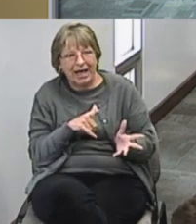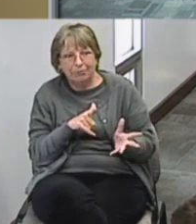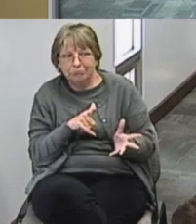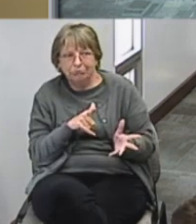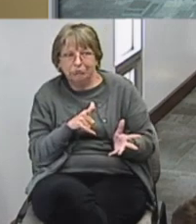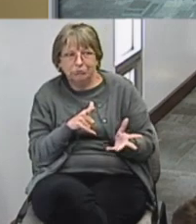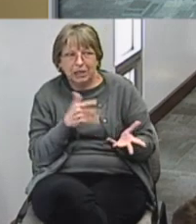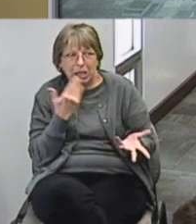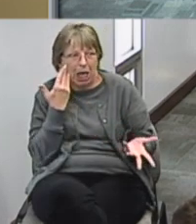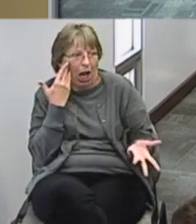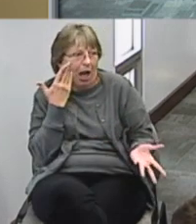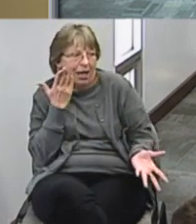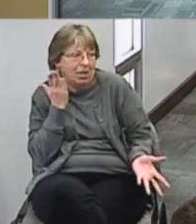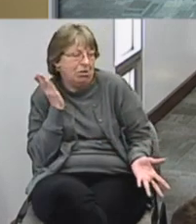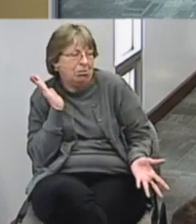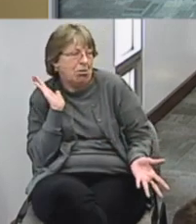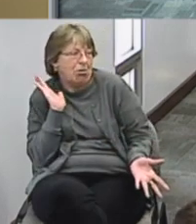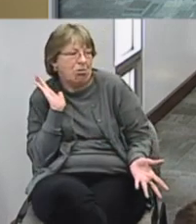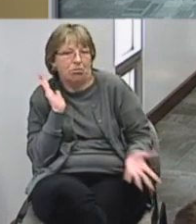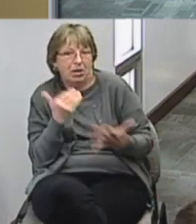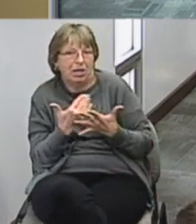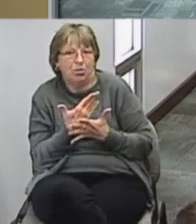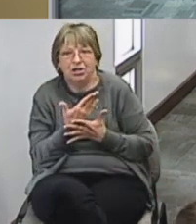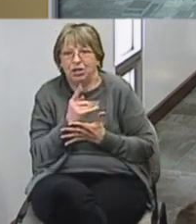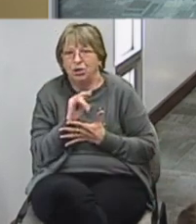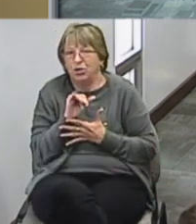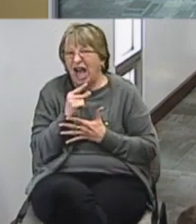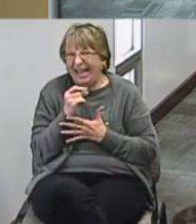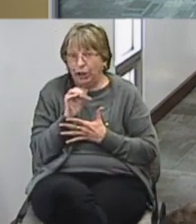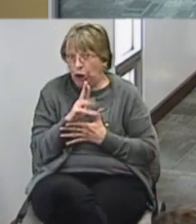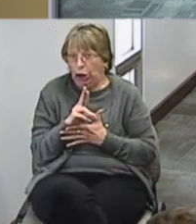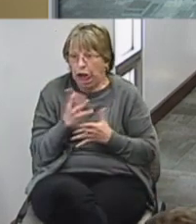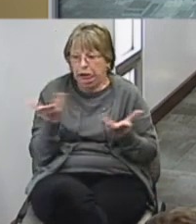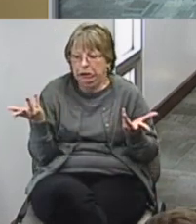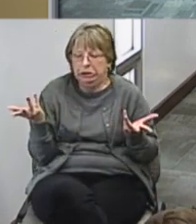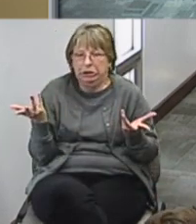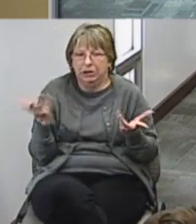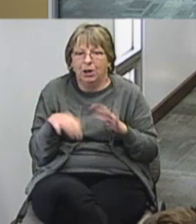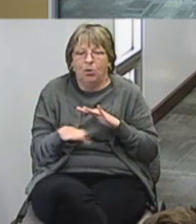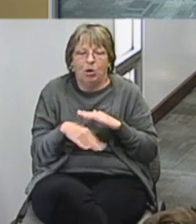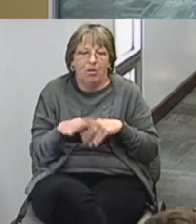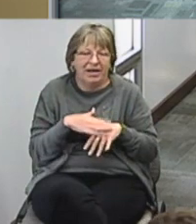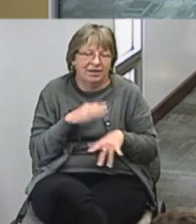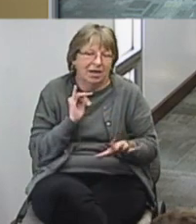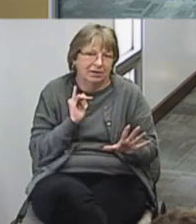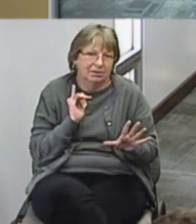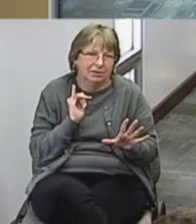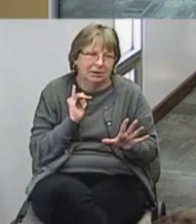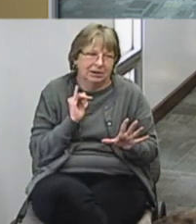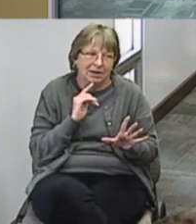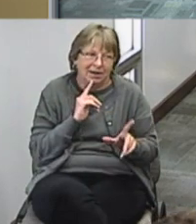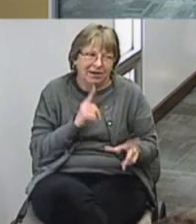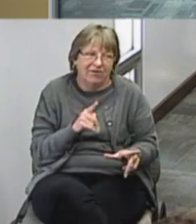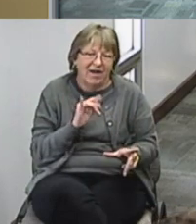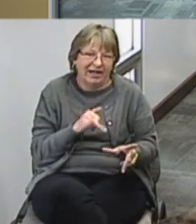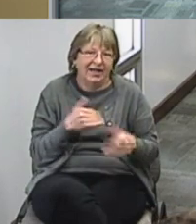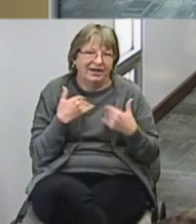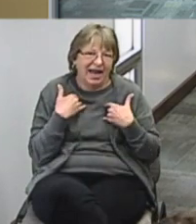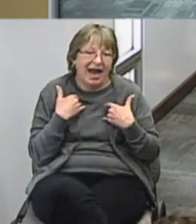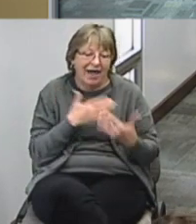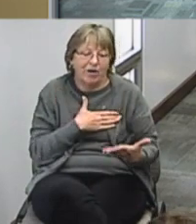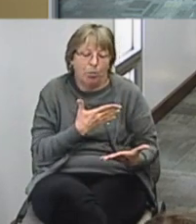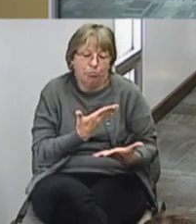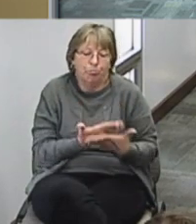know that it was the new Tiger. Tiger. So, Well, based on the fact that they have a somewhat proven track record, they've